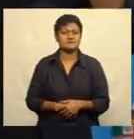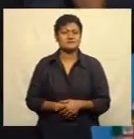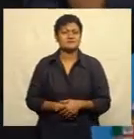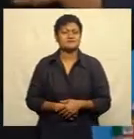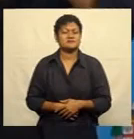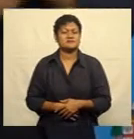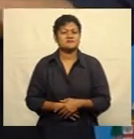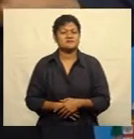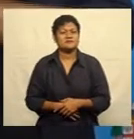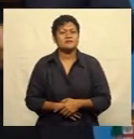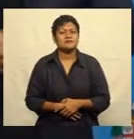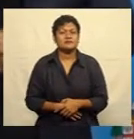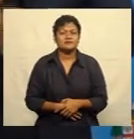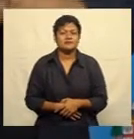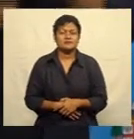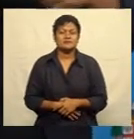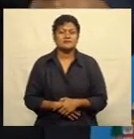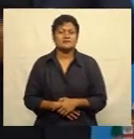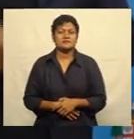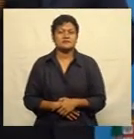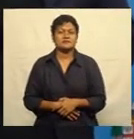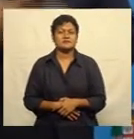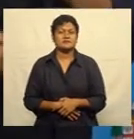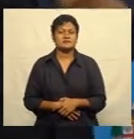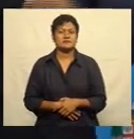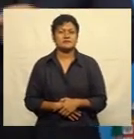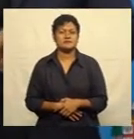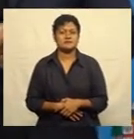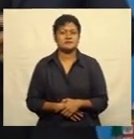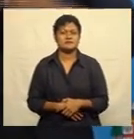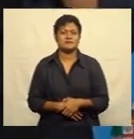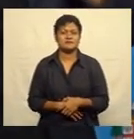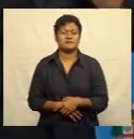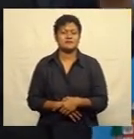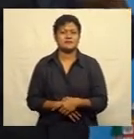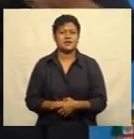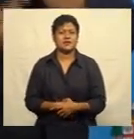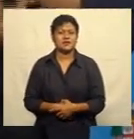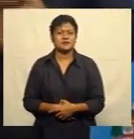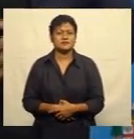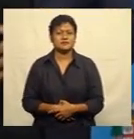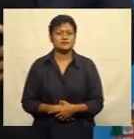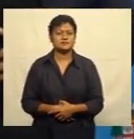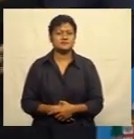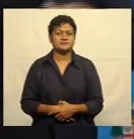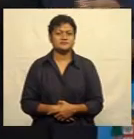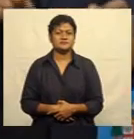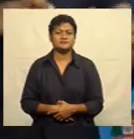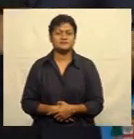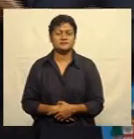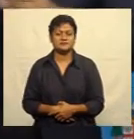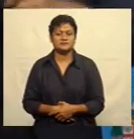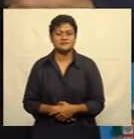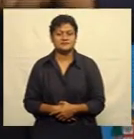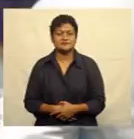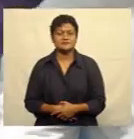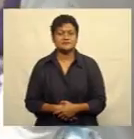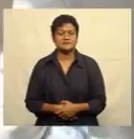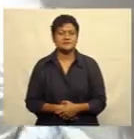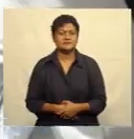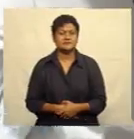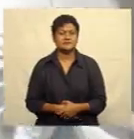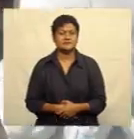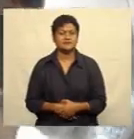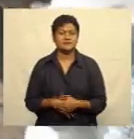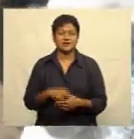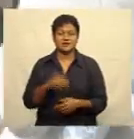overly draconian, then we can end up filling up our courthouse and our jail, but the message will not get through. On